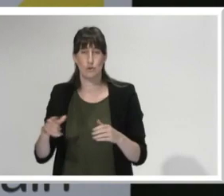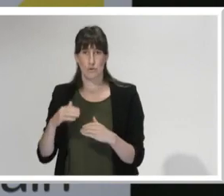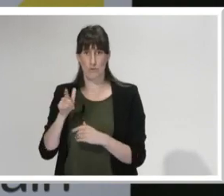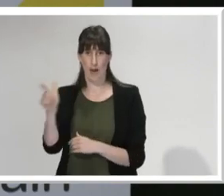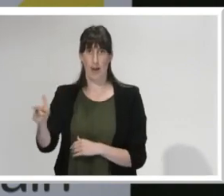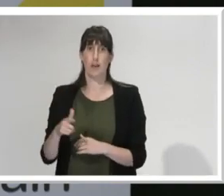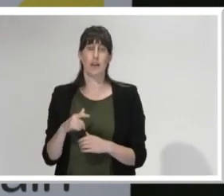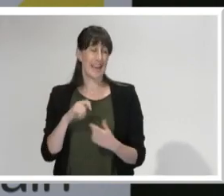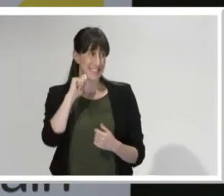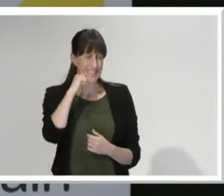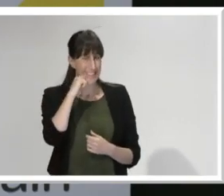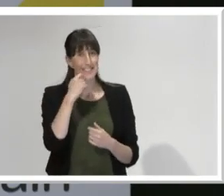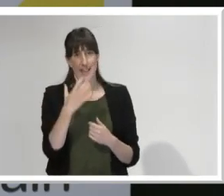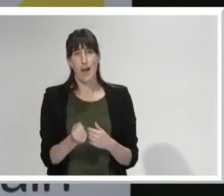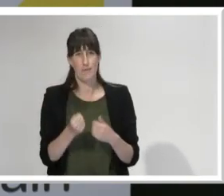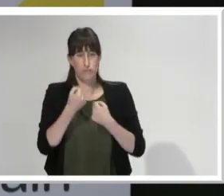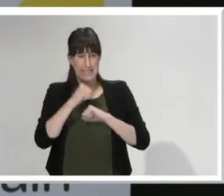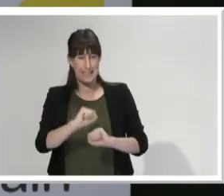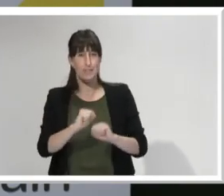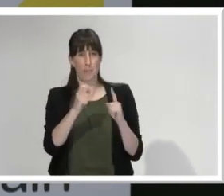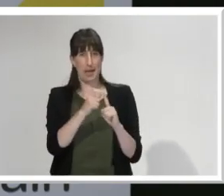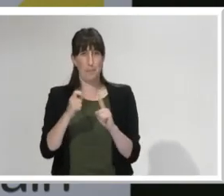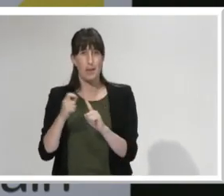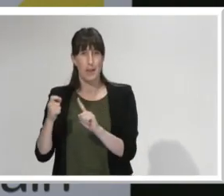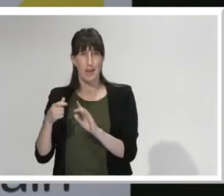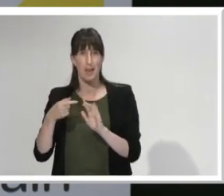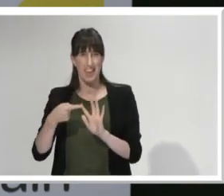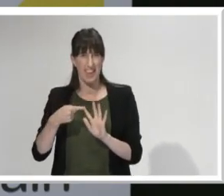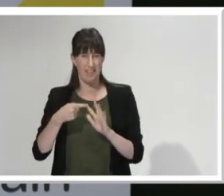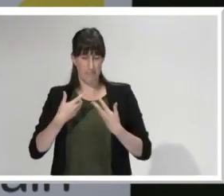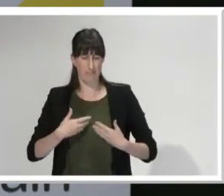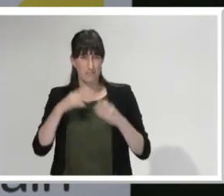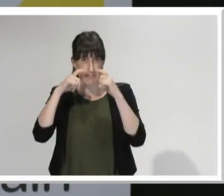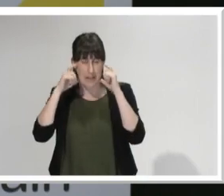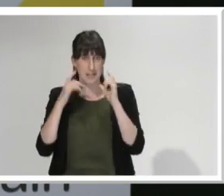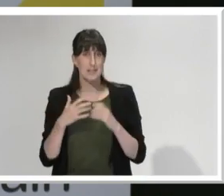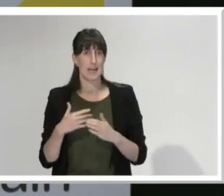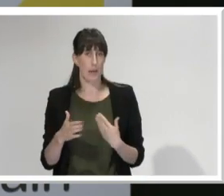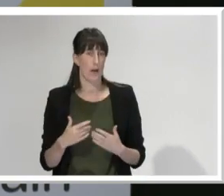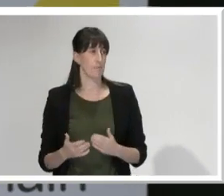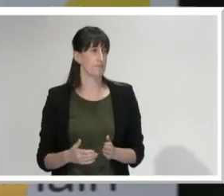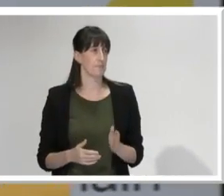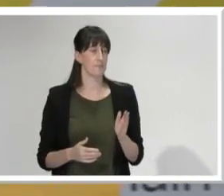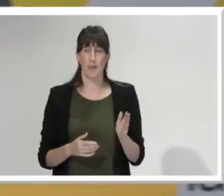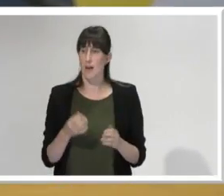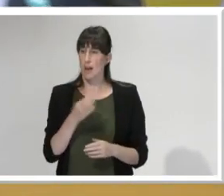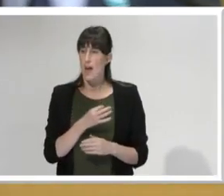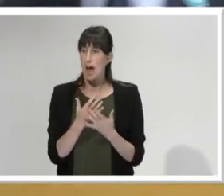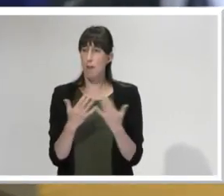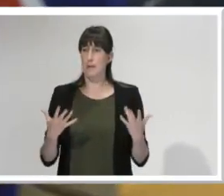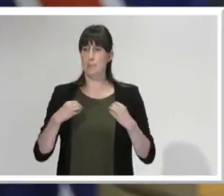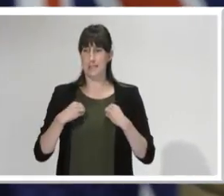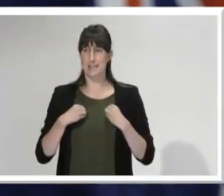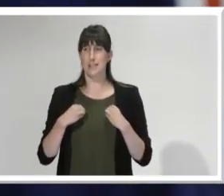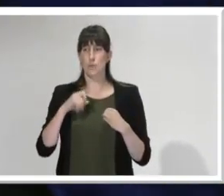Businesses, did MB say, how many extra businesses did MB say would likely go back to work? Now, I'm running from my recollection here, which was,